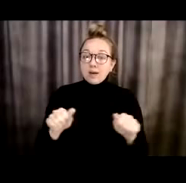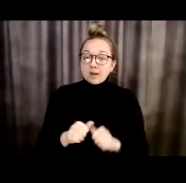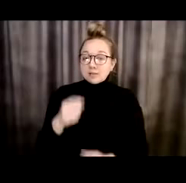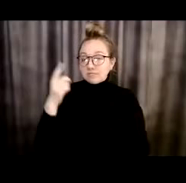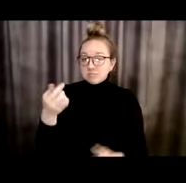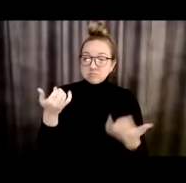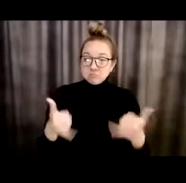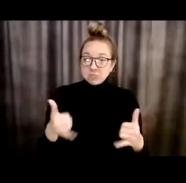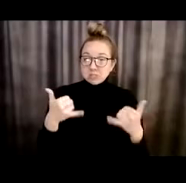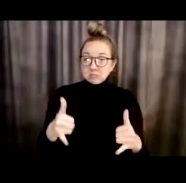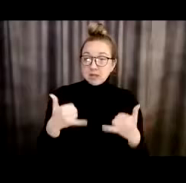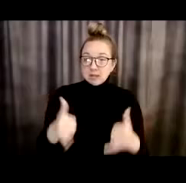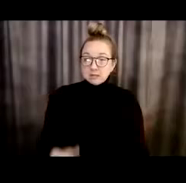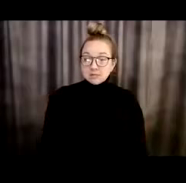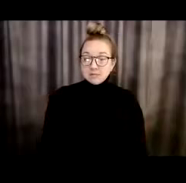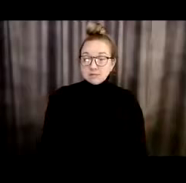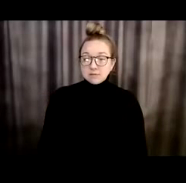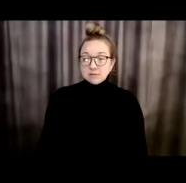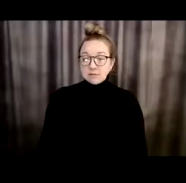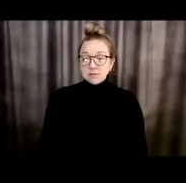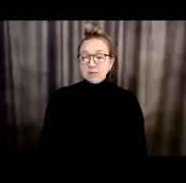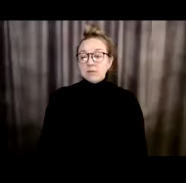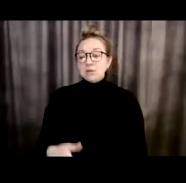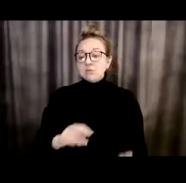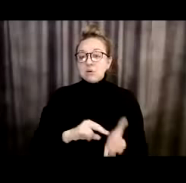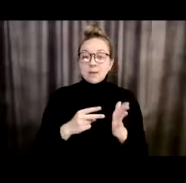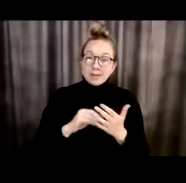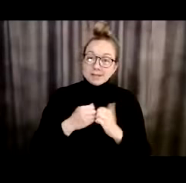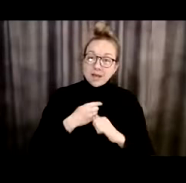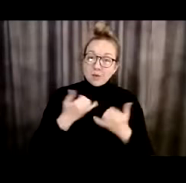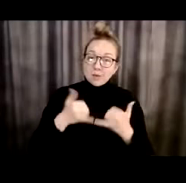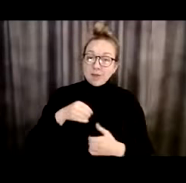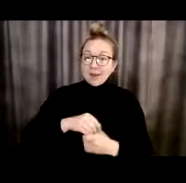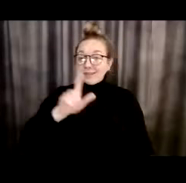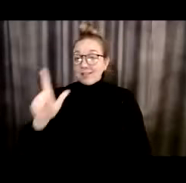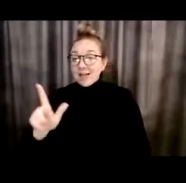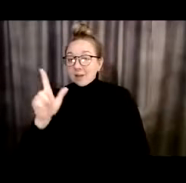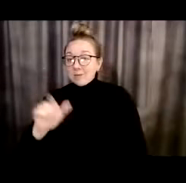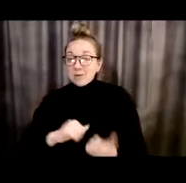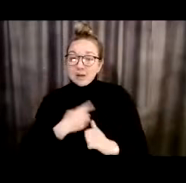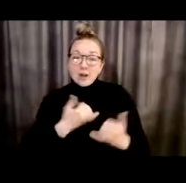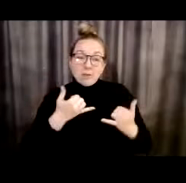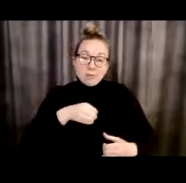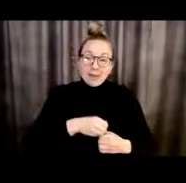we play in different content areas, the way we play in the library, the way we play in gym. So I thought that was a really neat idea.